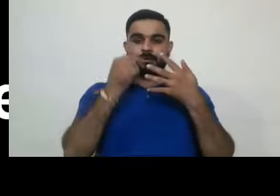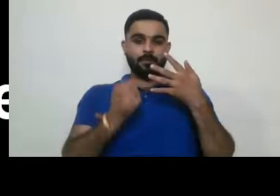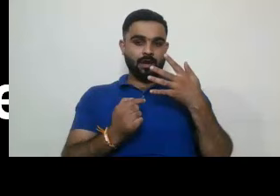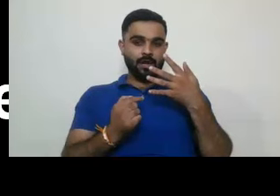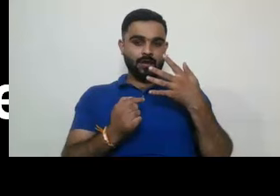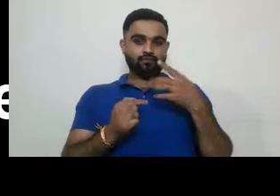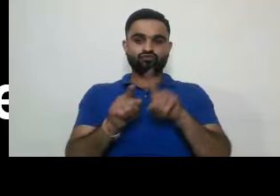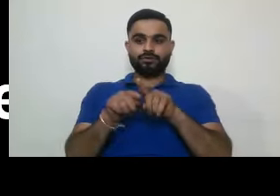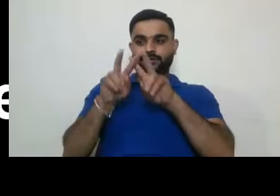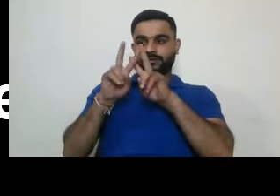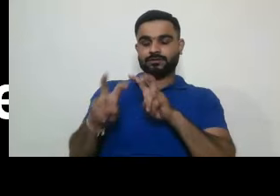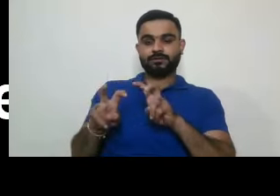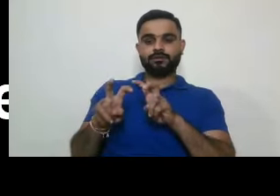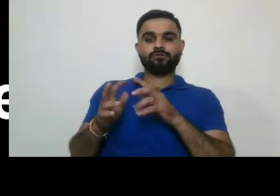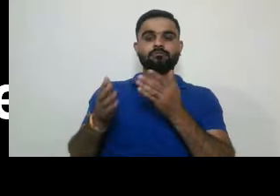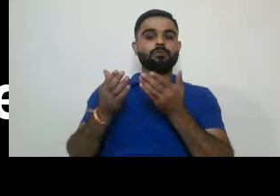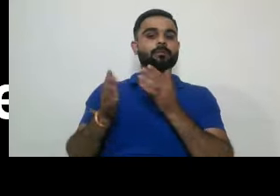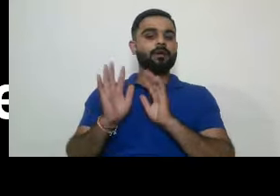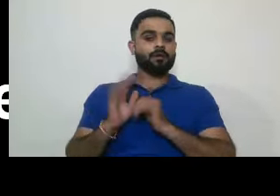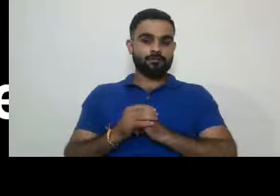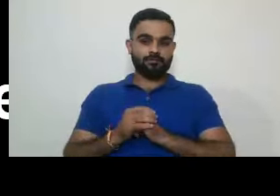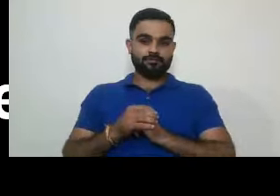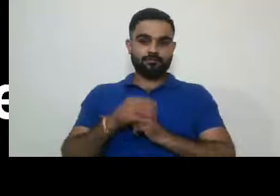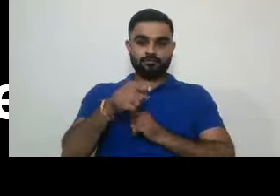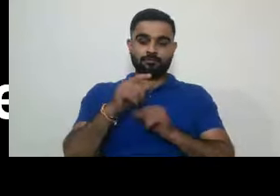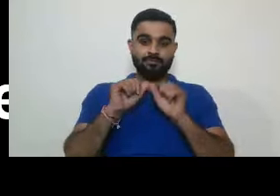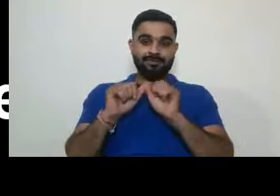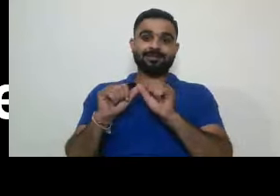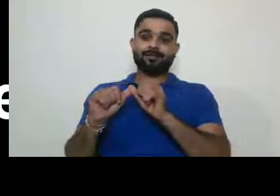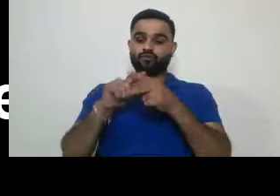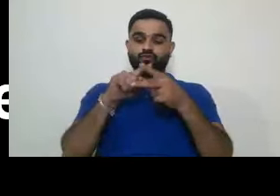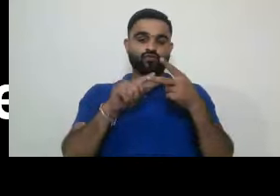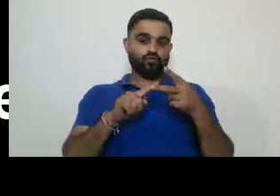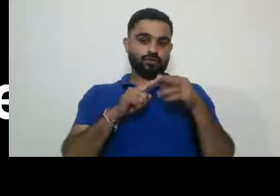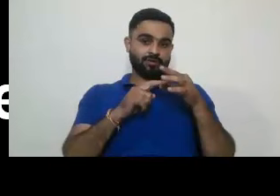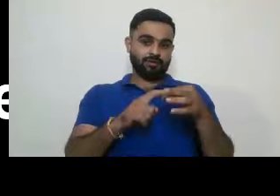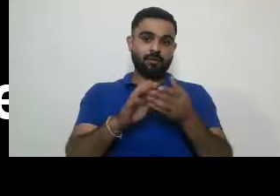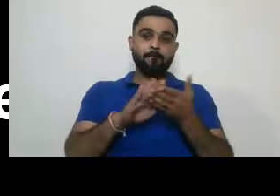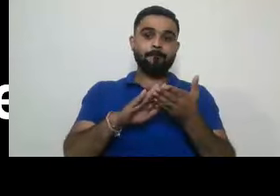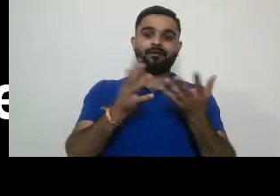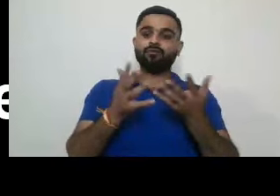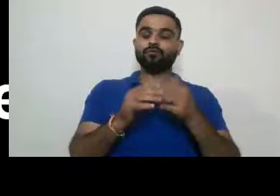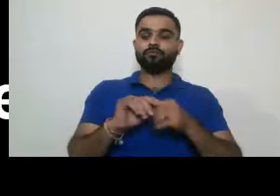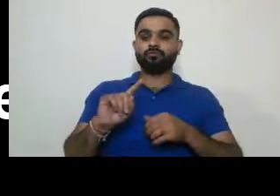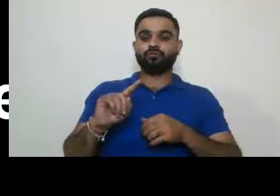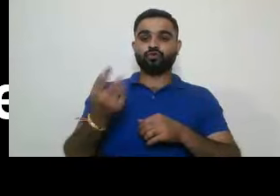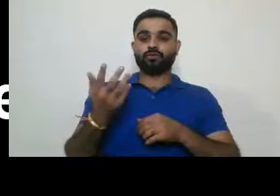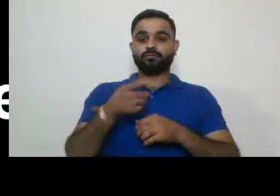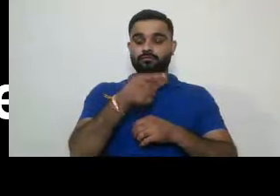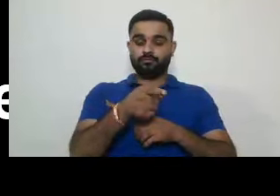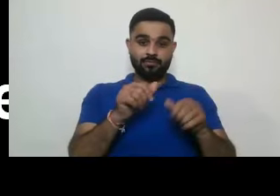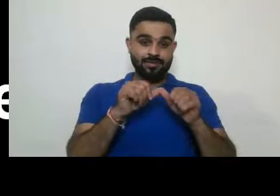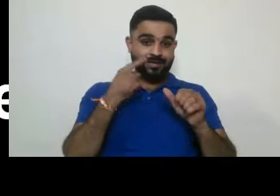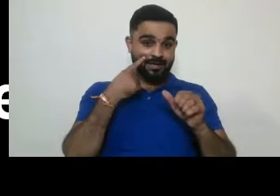about the research would be that it answered two questions, basically. What is AI